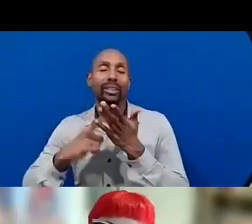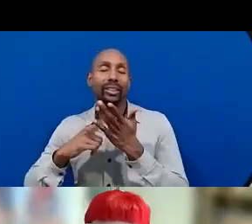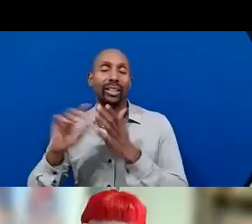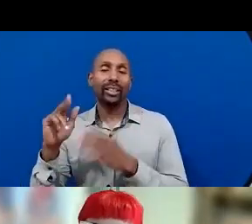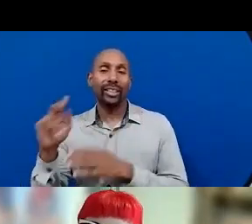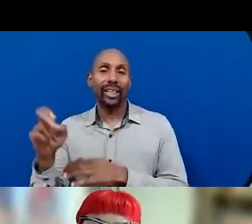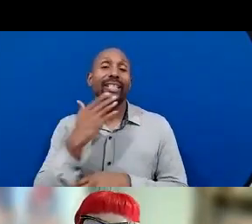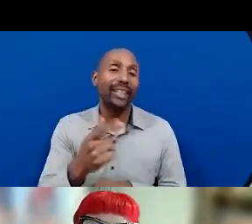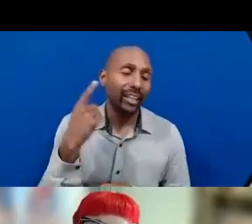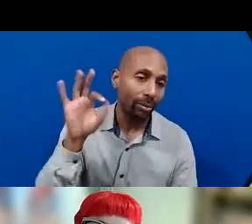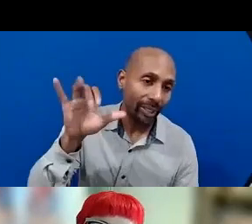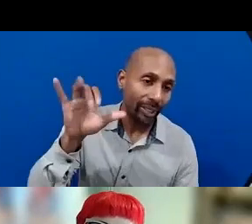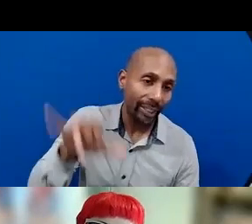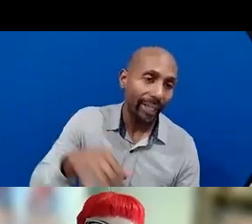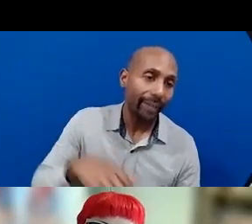West Africa.